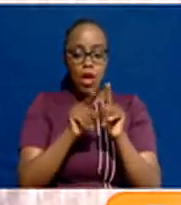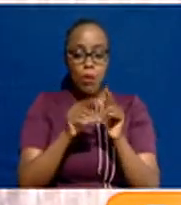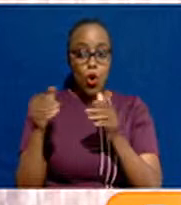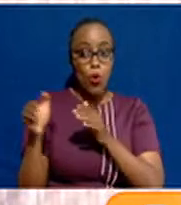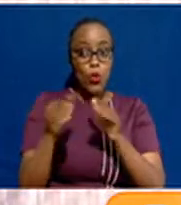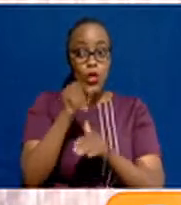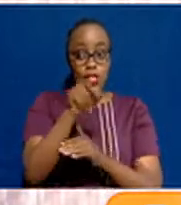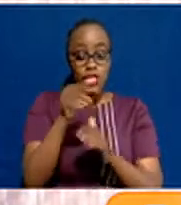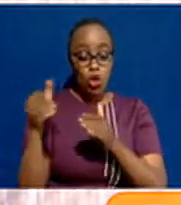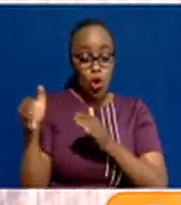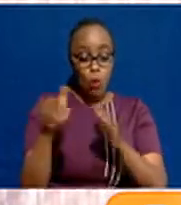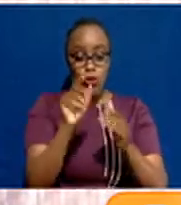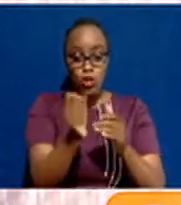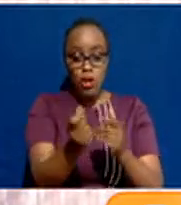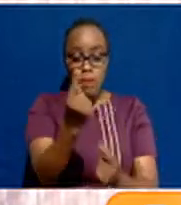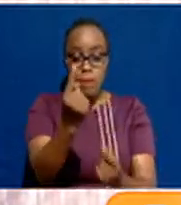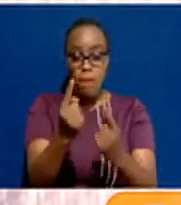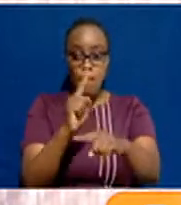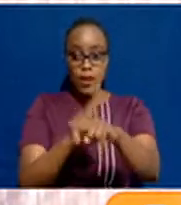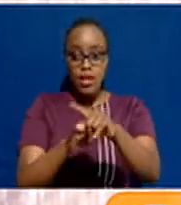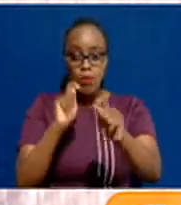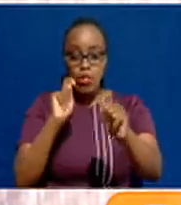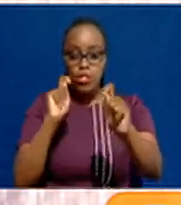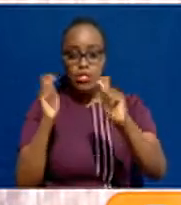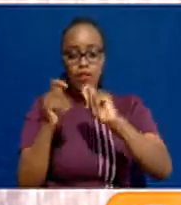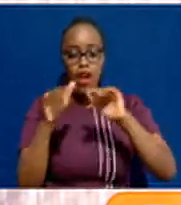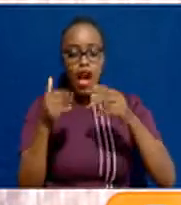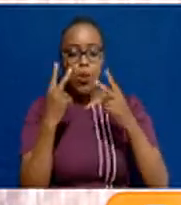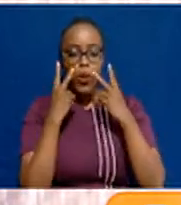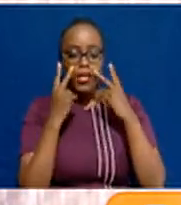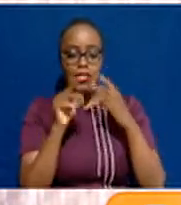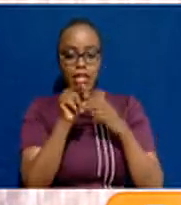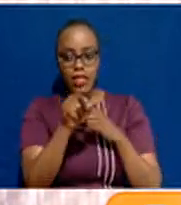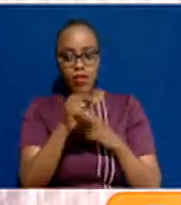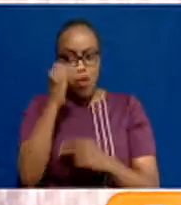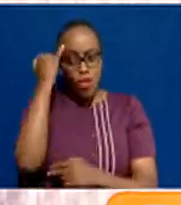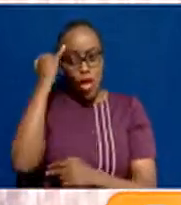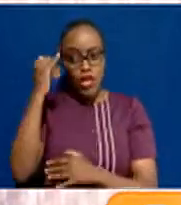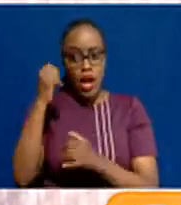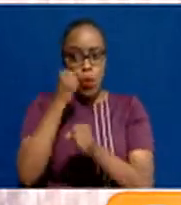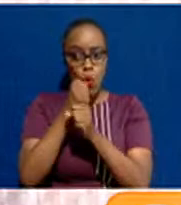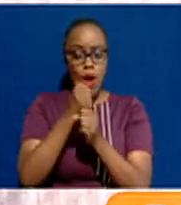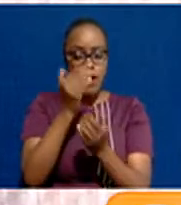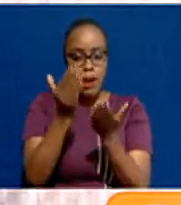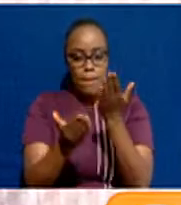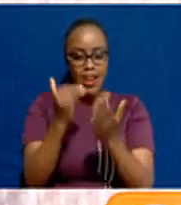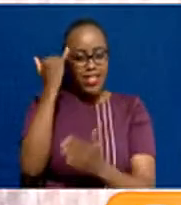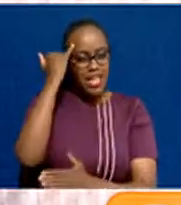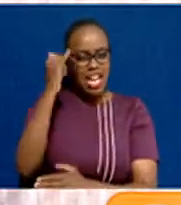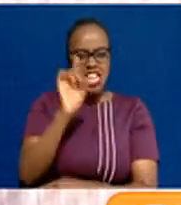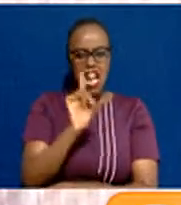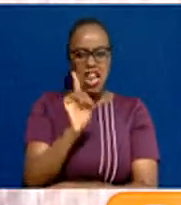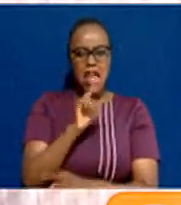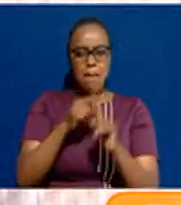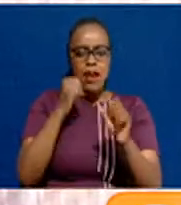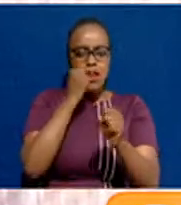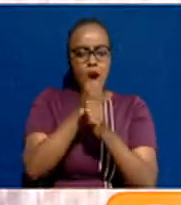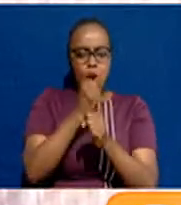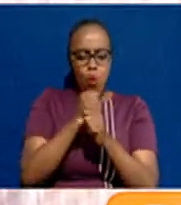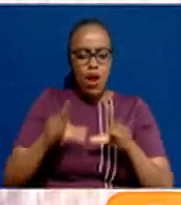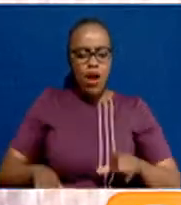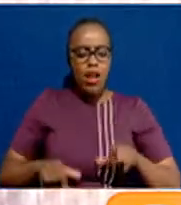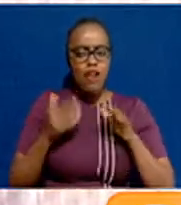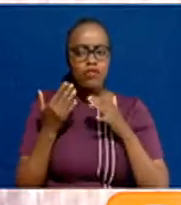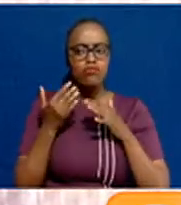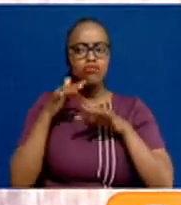And that opportunity comes around when we shift the way we look at it. So the idea of work-life balance is not the idea. It's work-life integration.